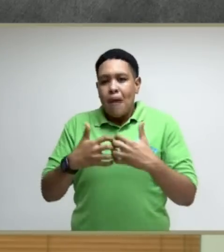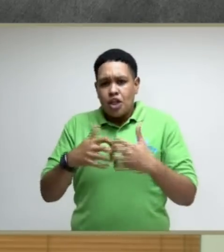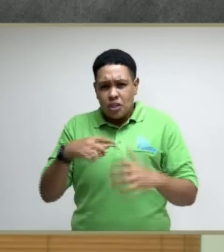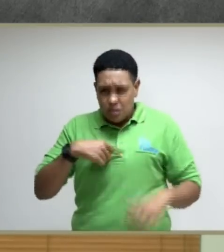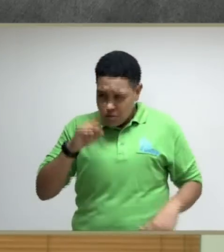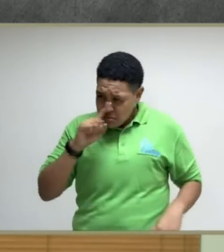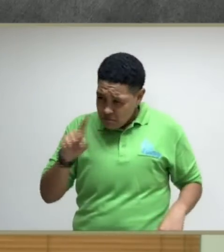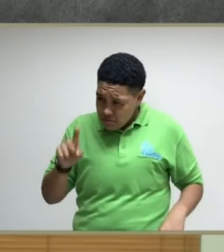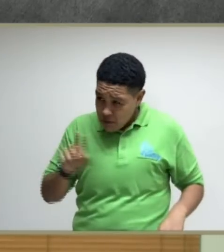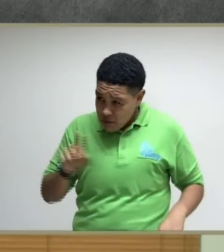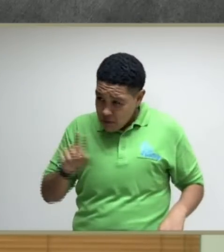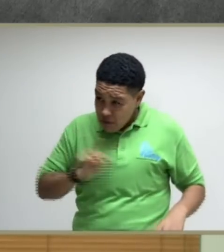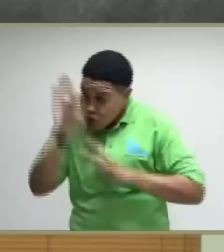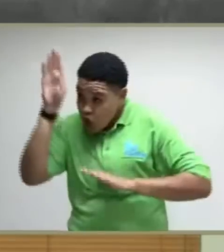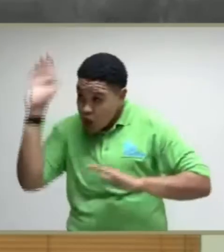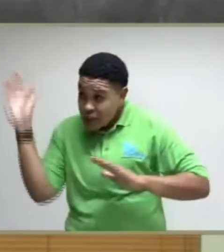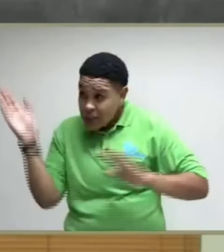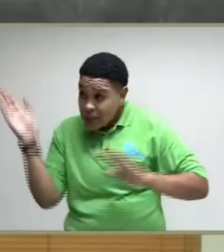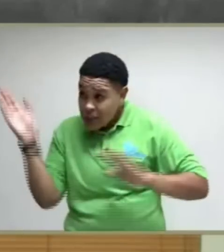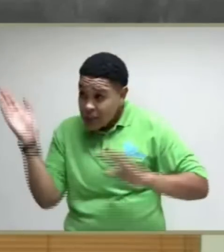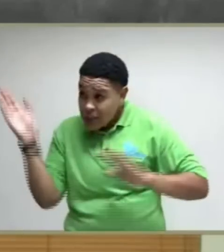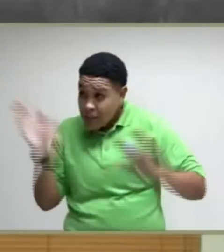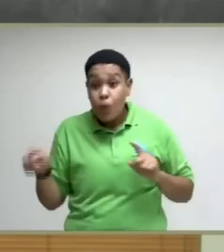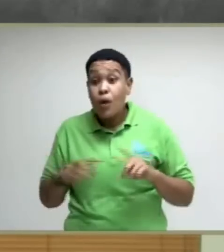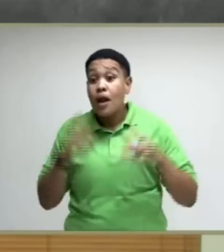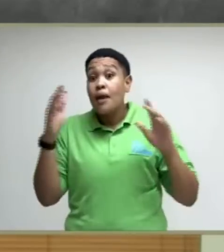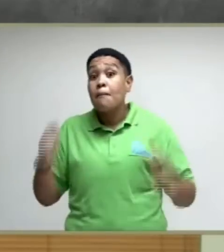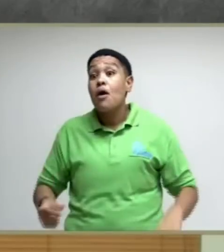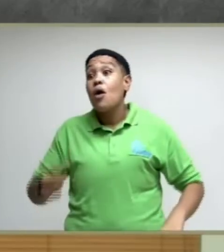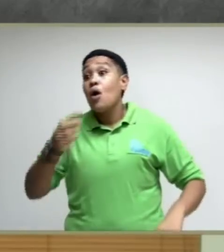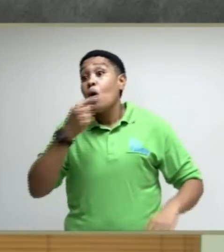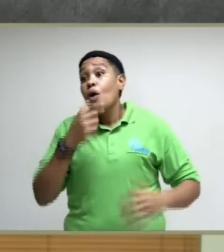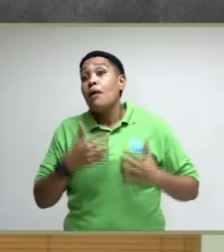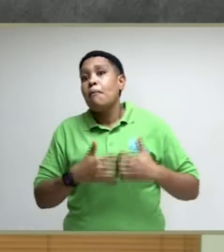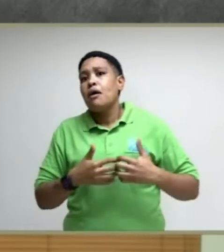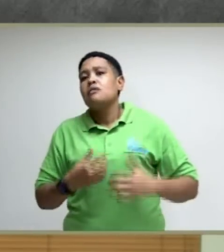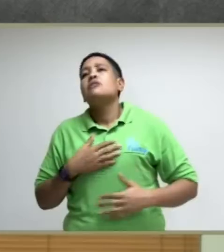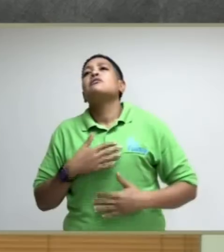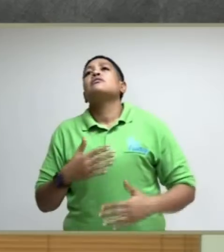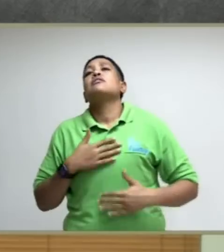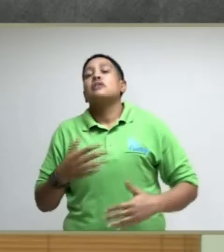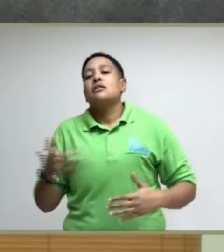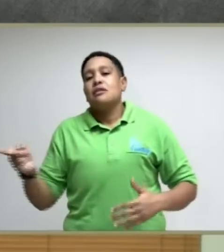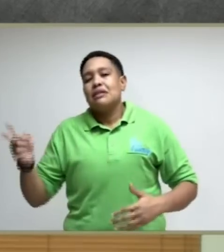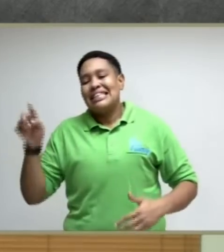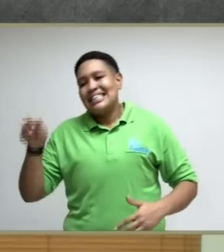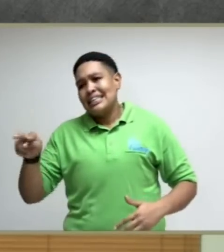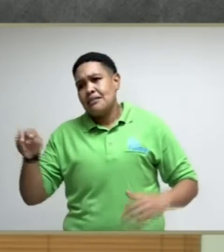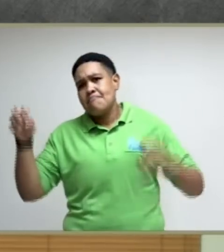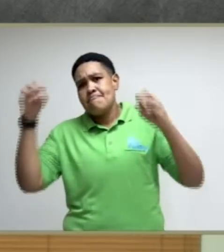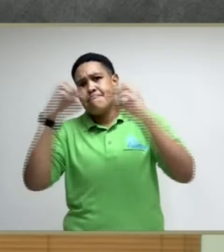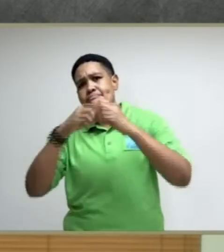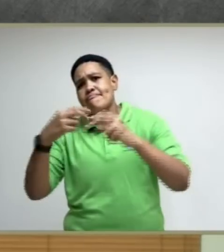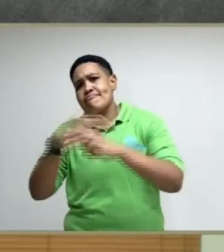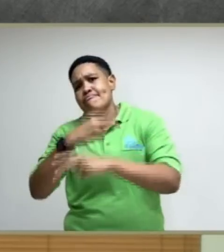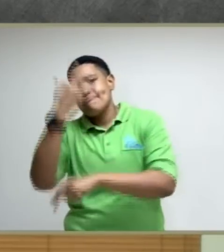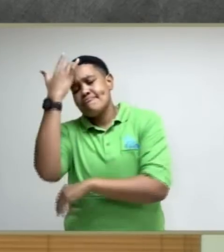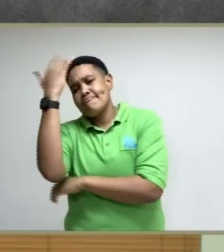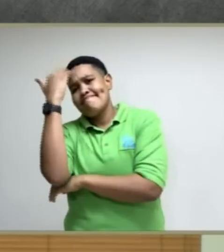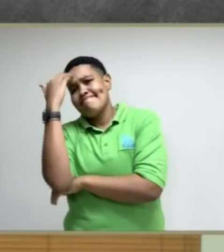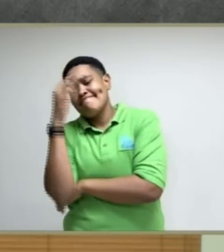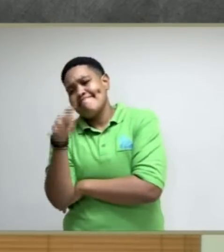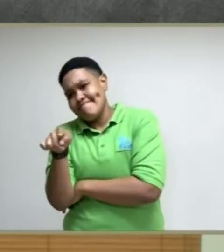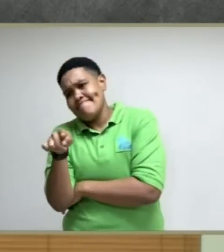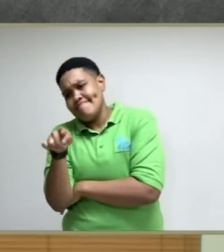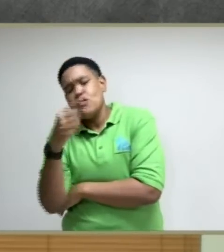that certainly once a patient gets onto a ventilator, the prognosis ends up being poorer, and so we would have